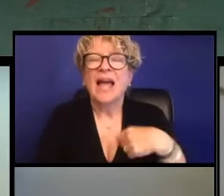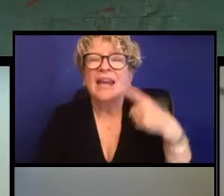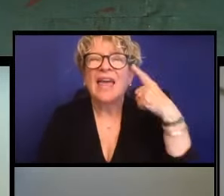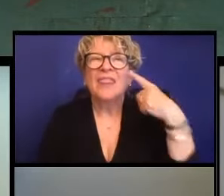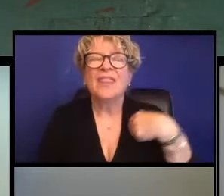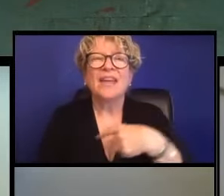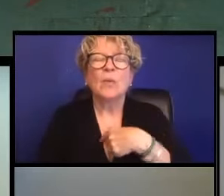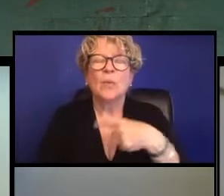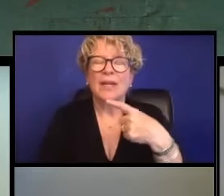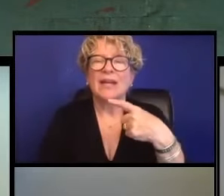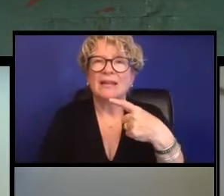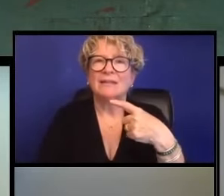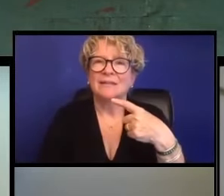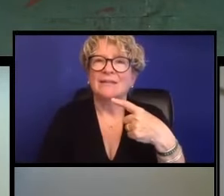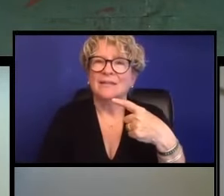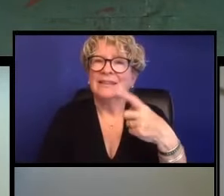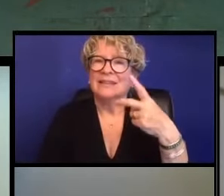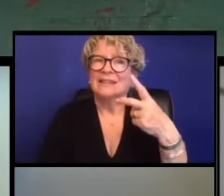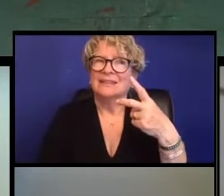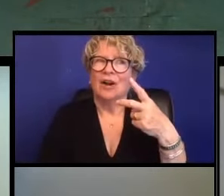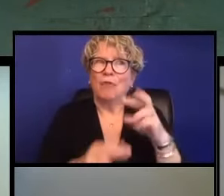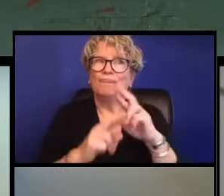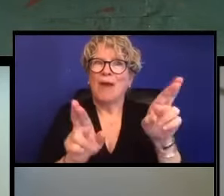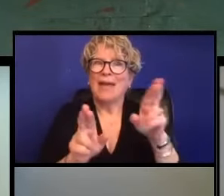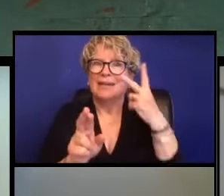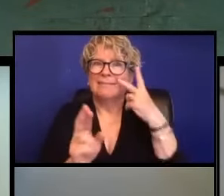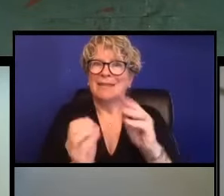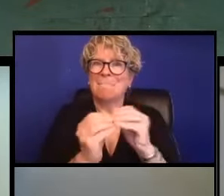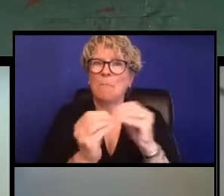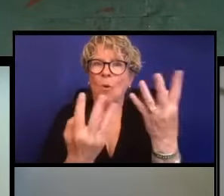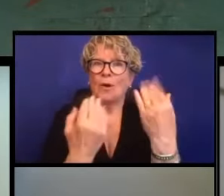stand to see a lot more, and I'm excited for it.